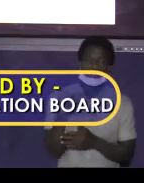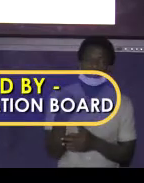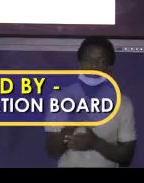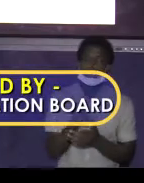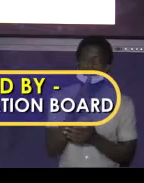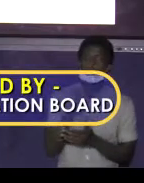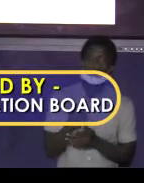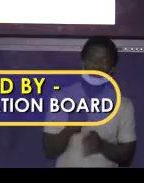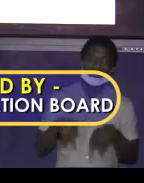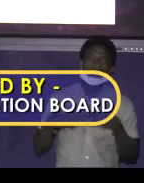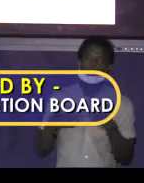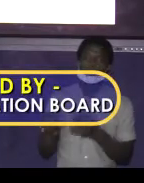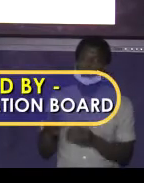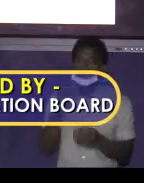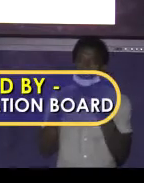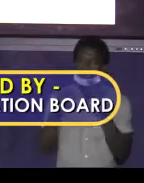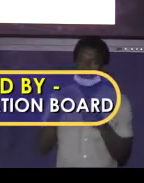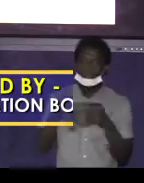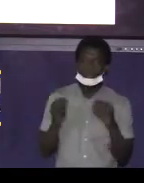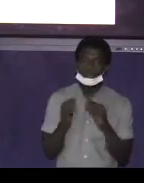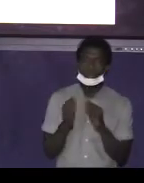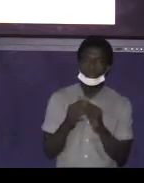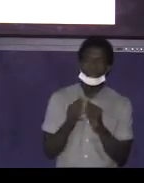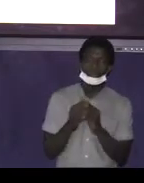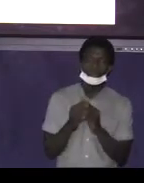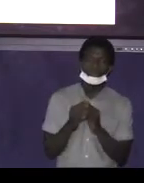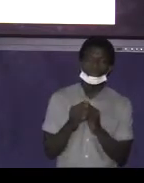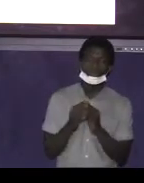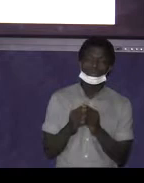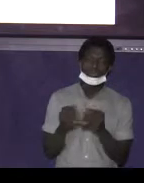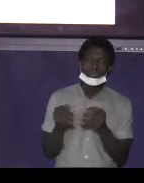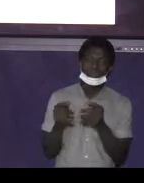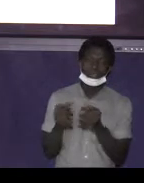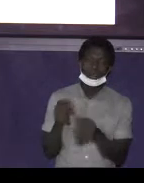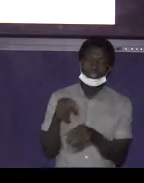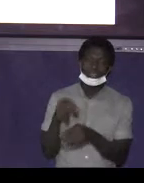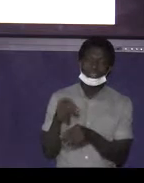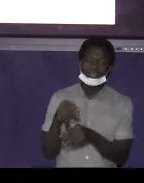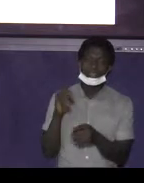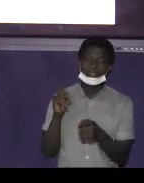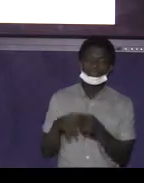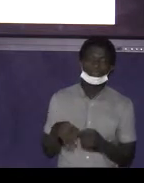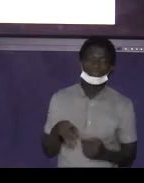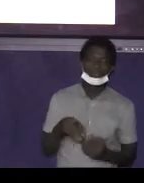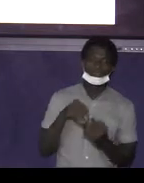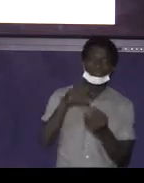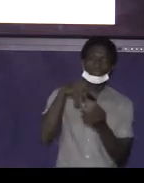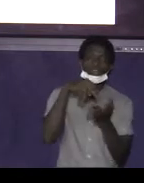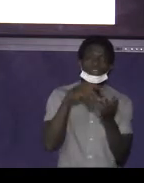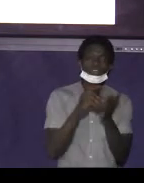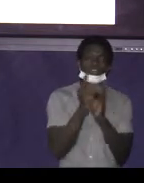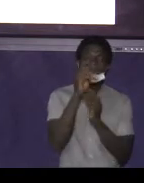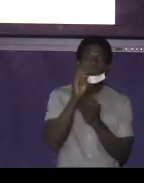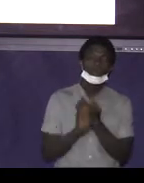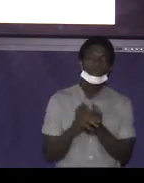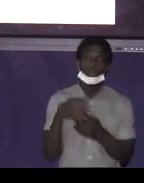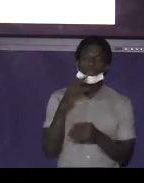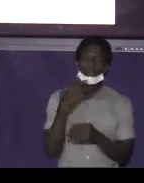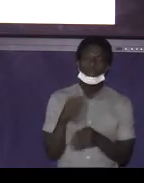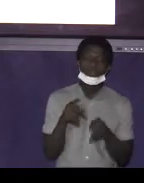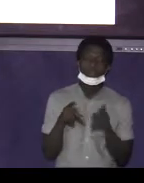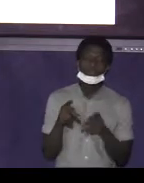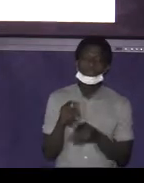providing food aid to meet emergency needs and to support development of the people. World